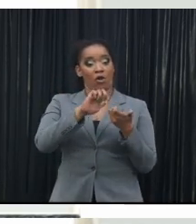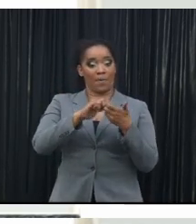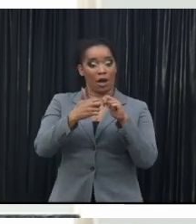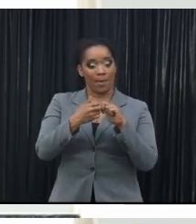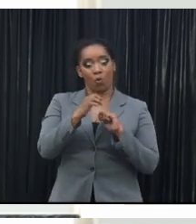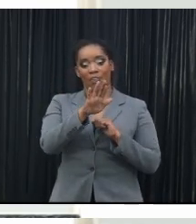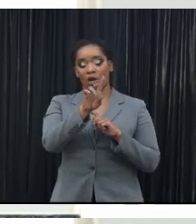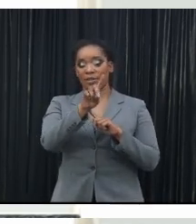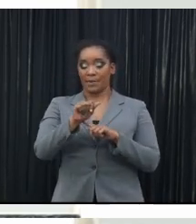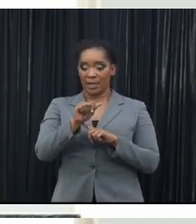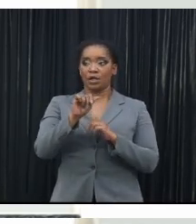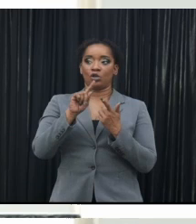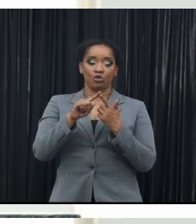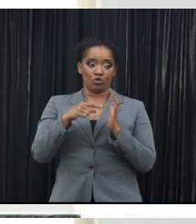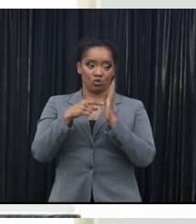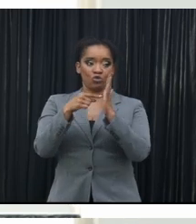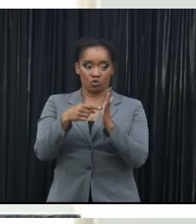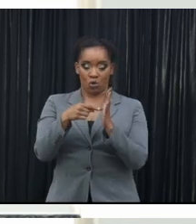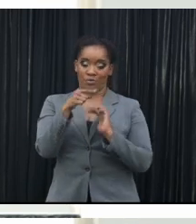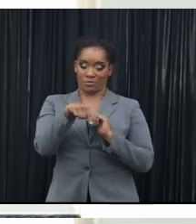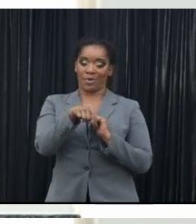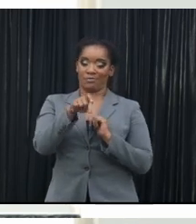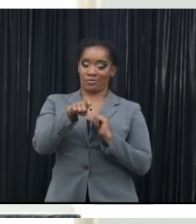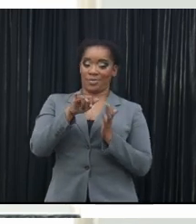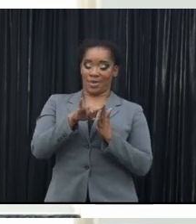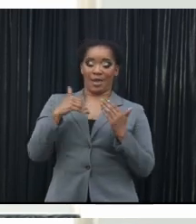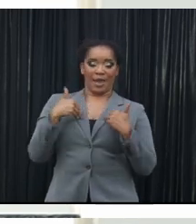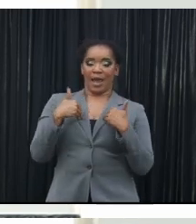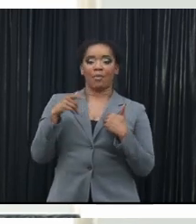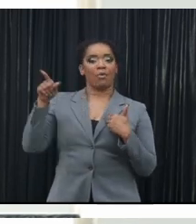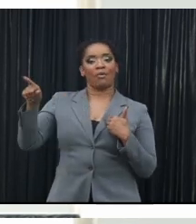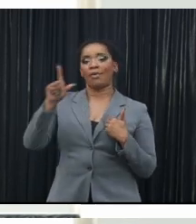disability, it can show that nexus, that need of that animal, they cannot be